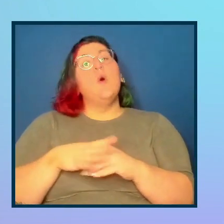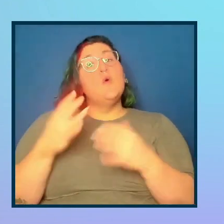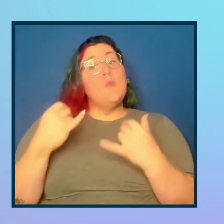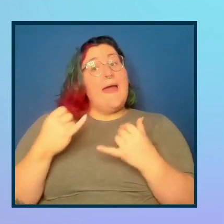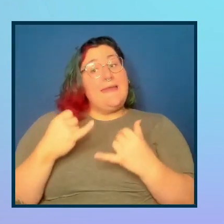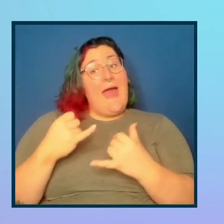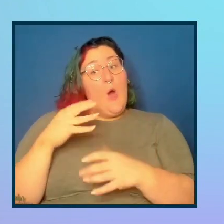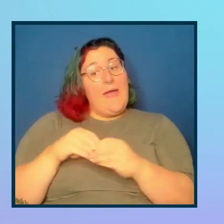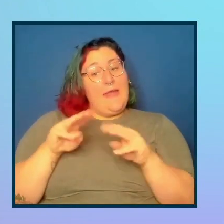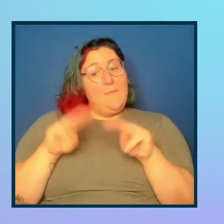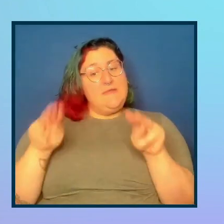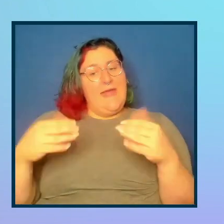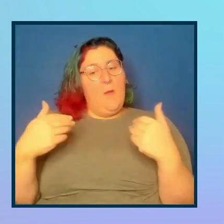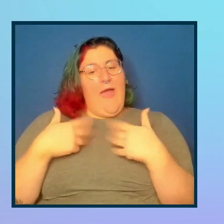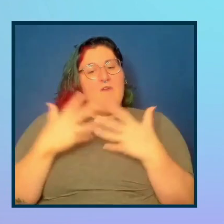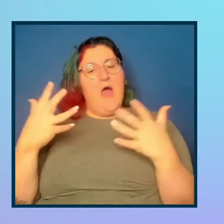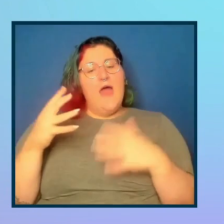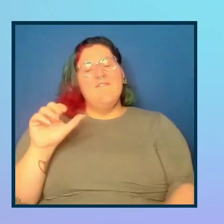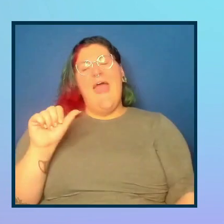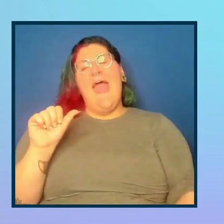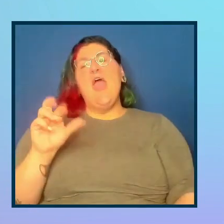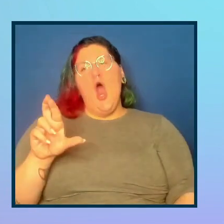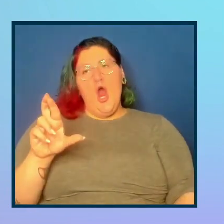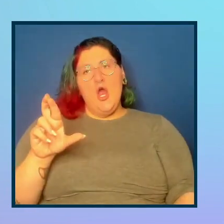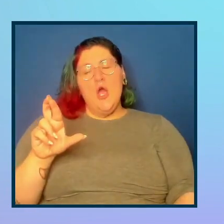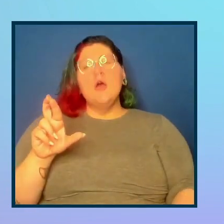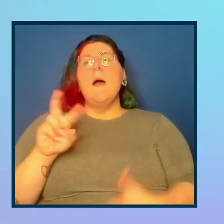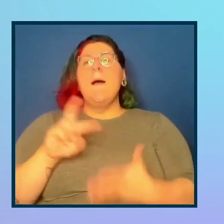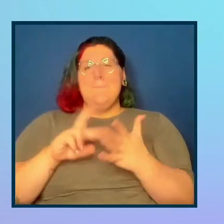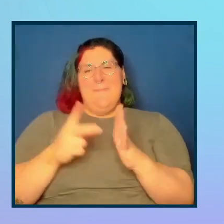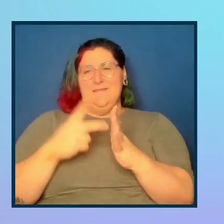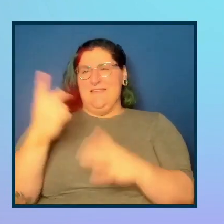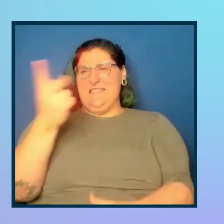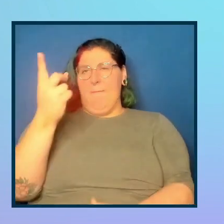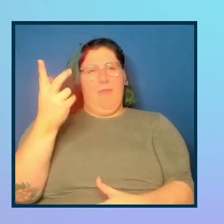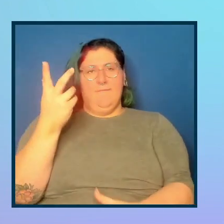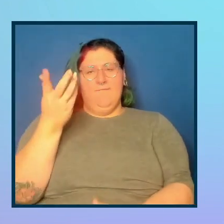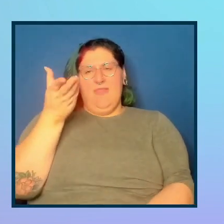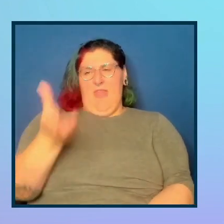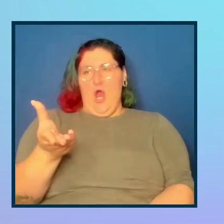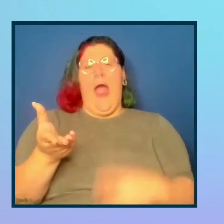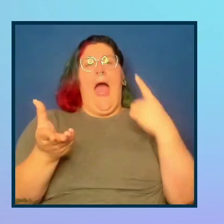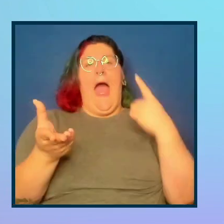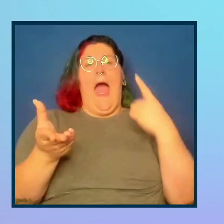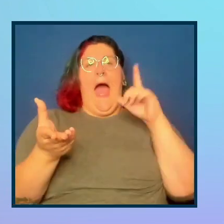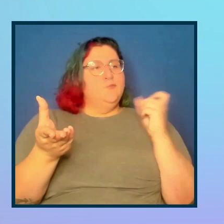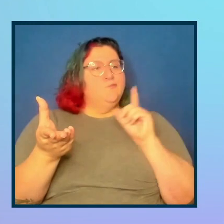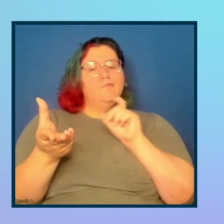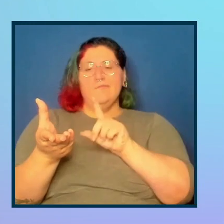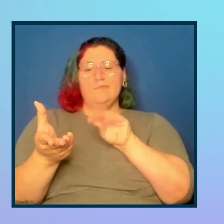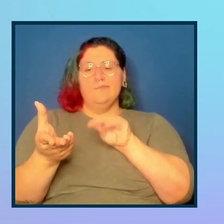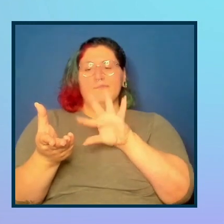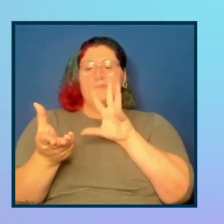I go to an object, I have to physically scan that object. But by taking the augmented reality experience and changing it so that we have